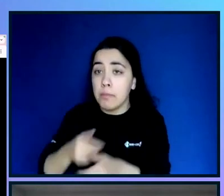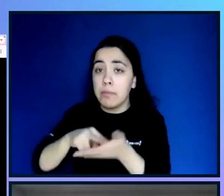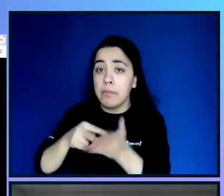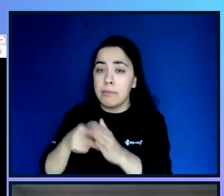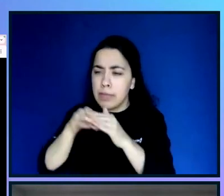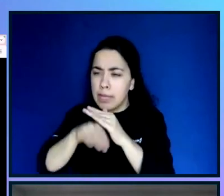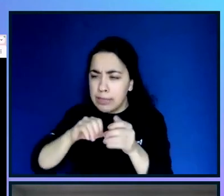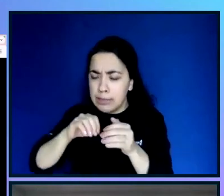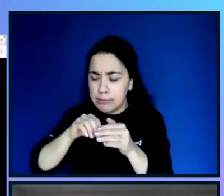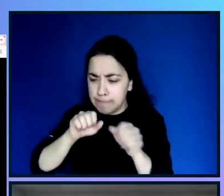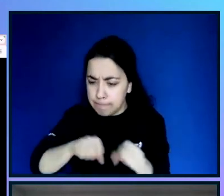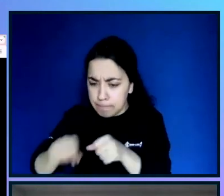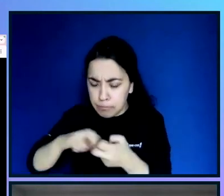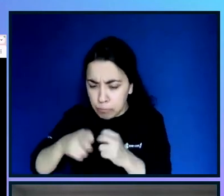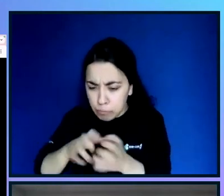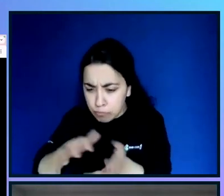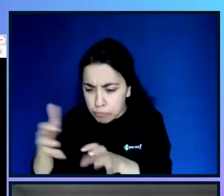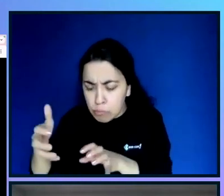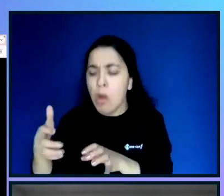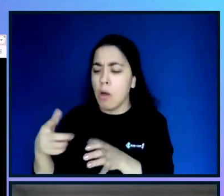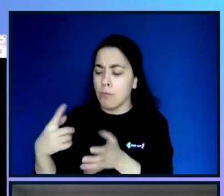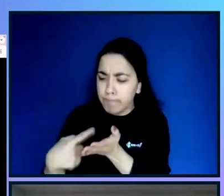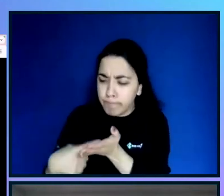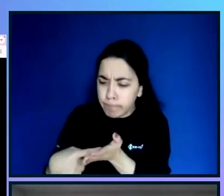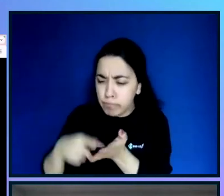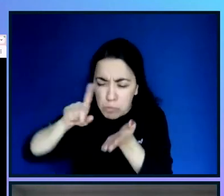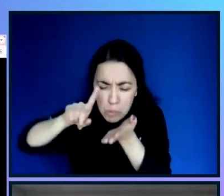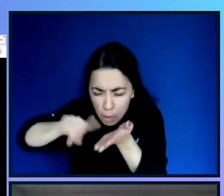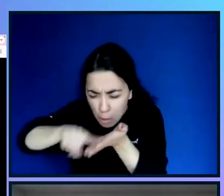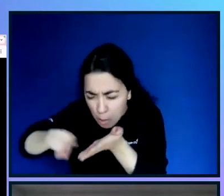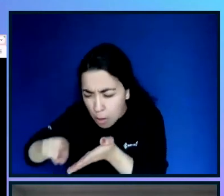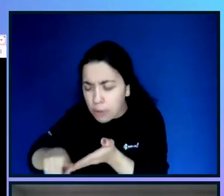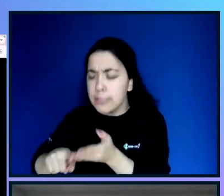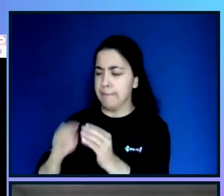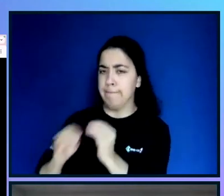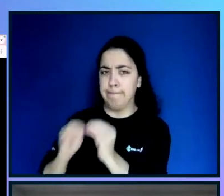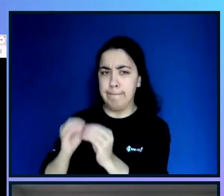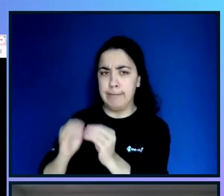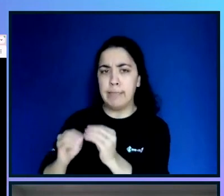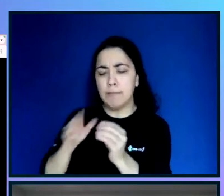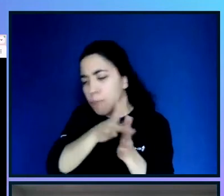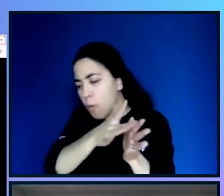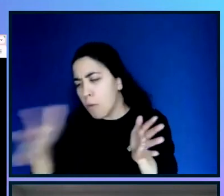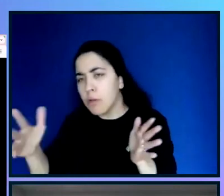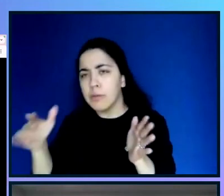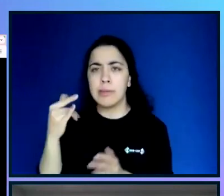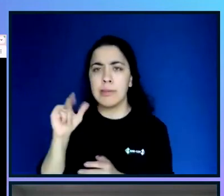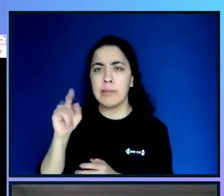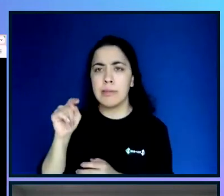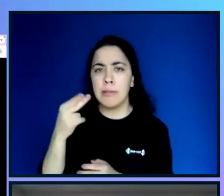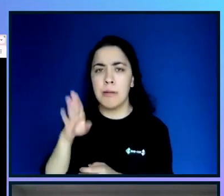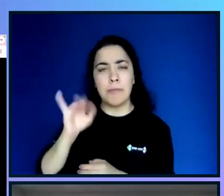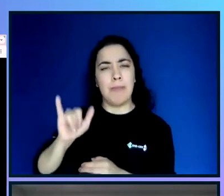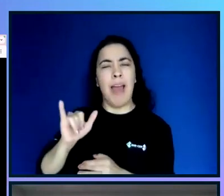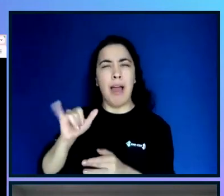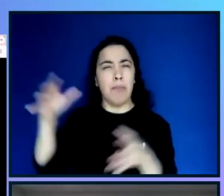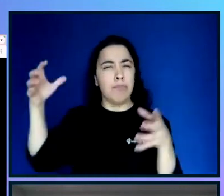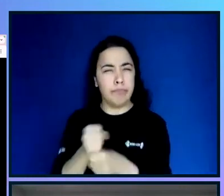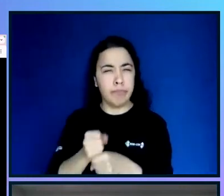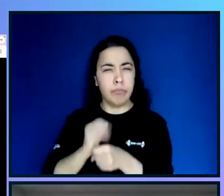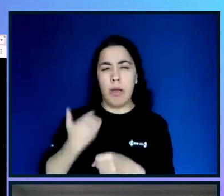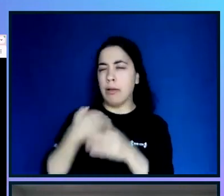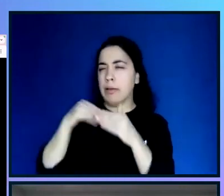issues, and enforce that audits are conducted across GitHub's products. That is a very quick overview of our accessibility team at